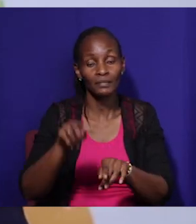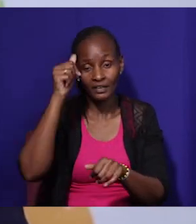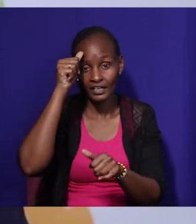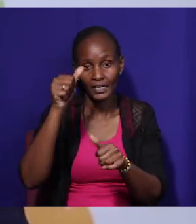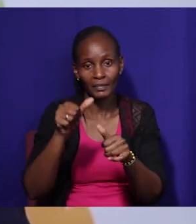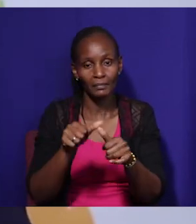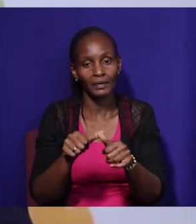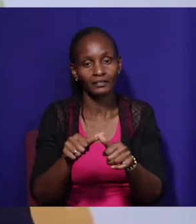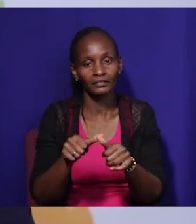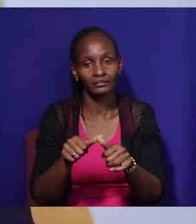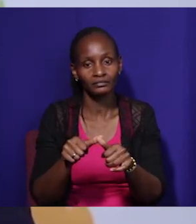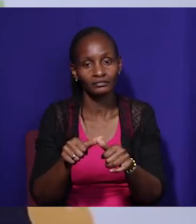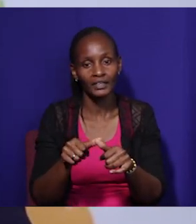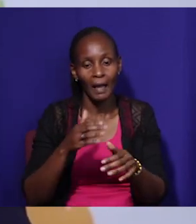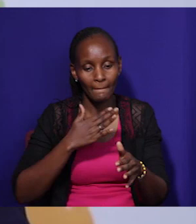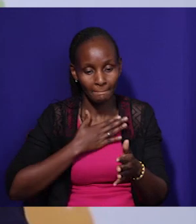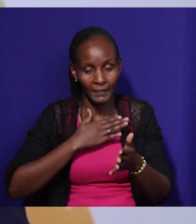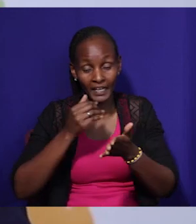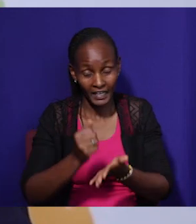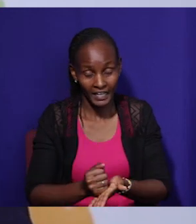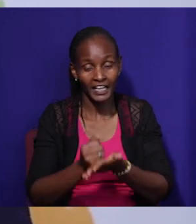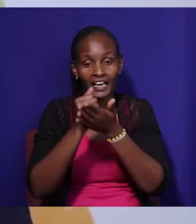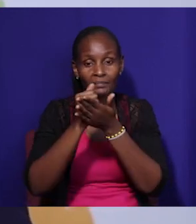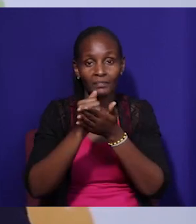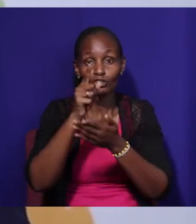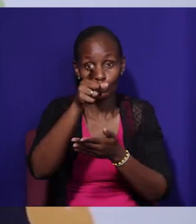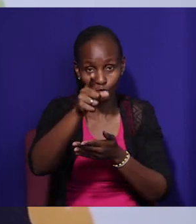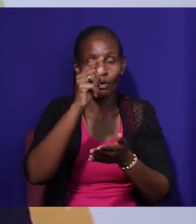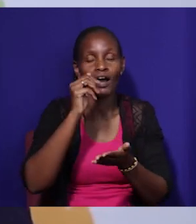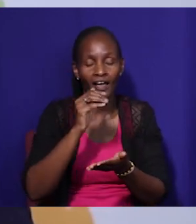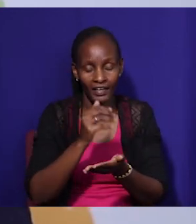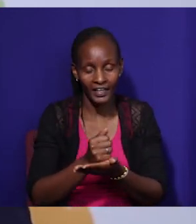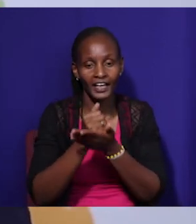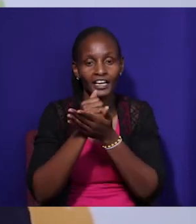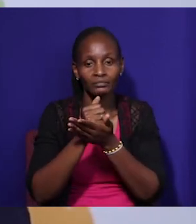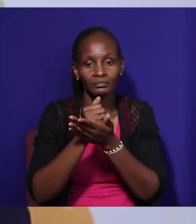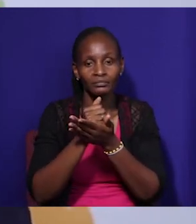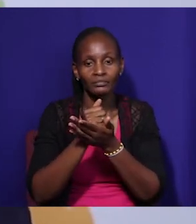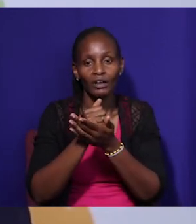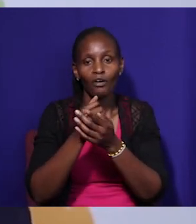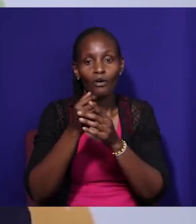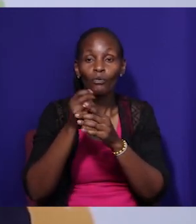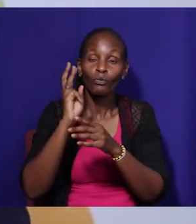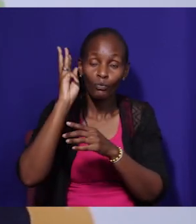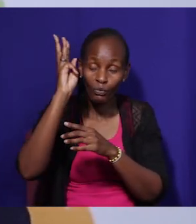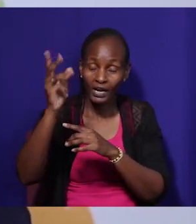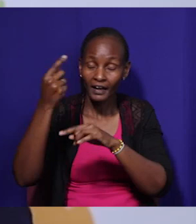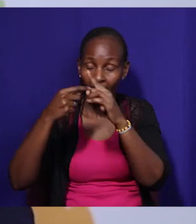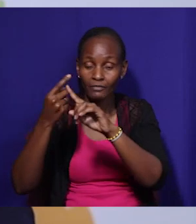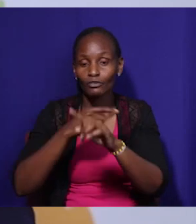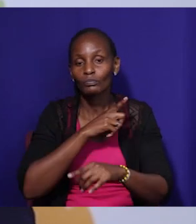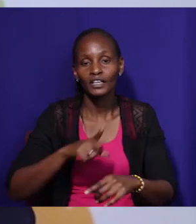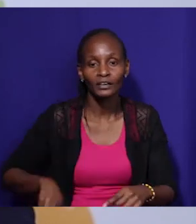remember, my help, your help, will come from the